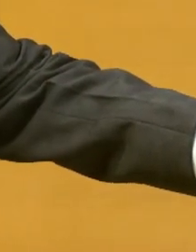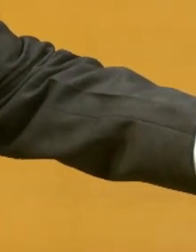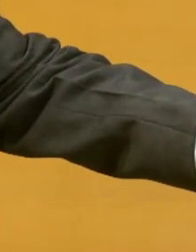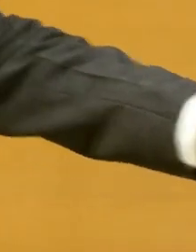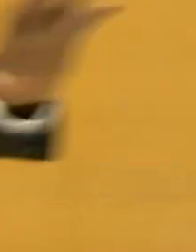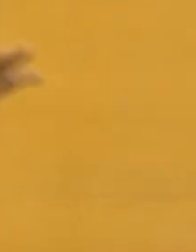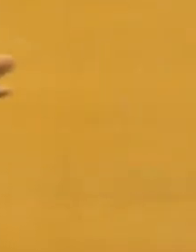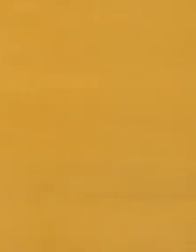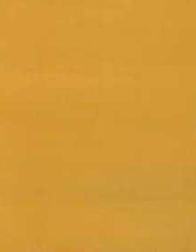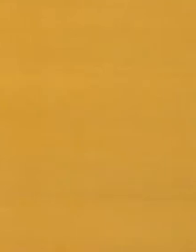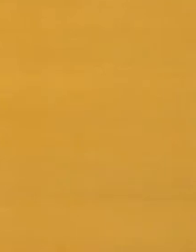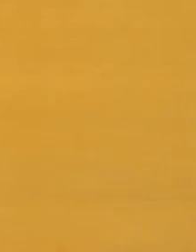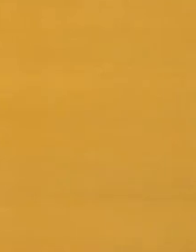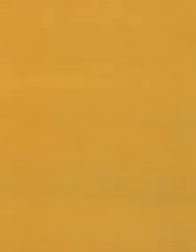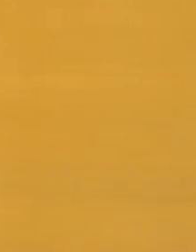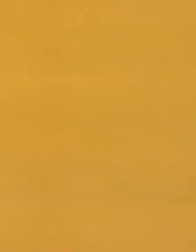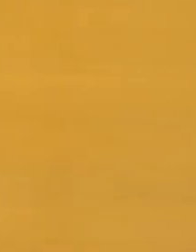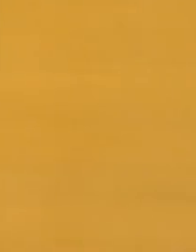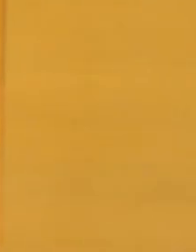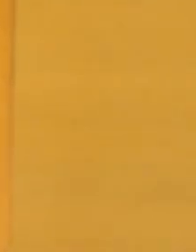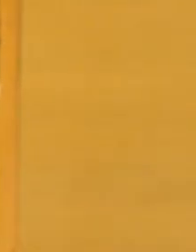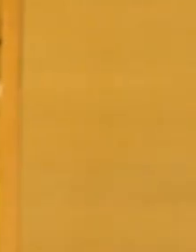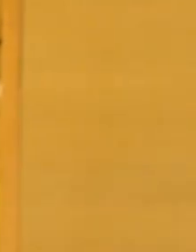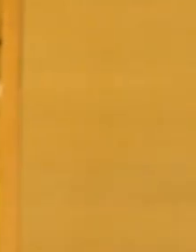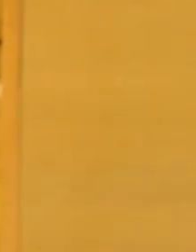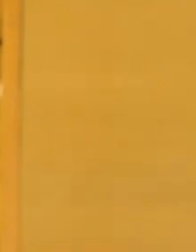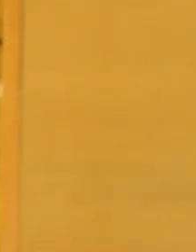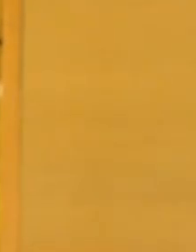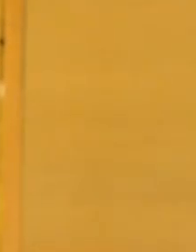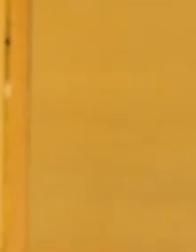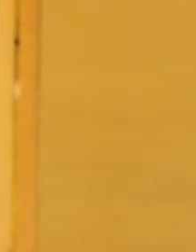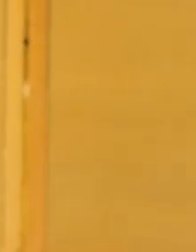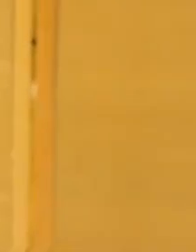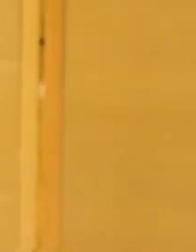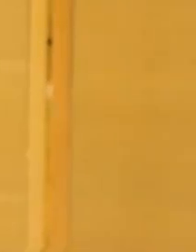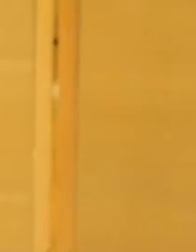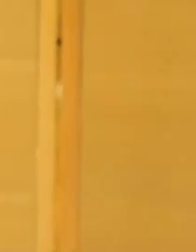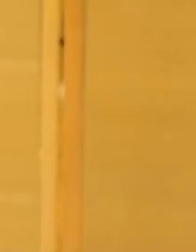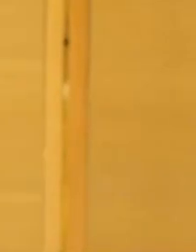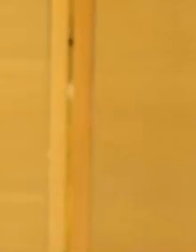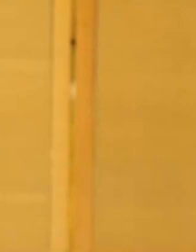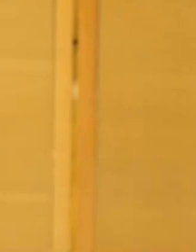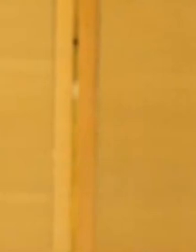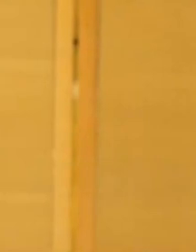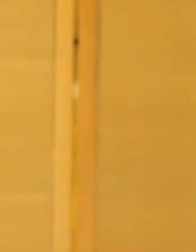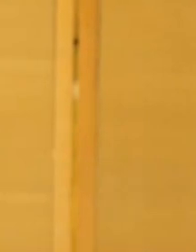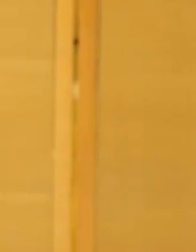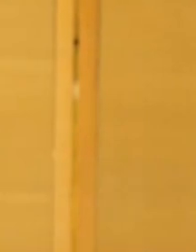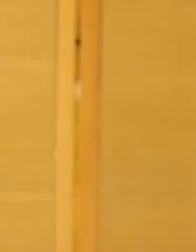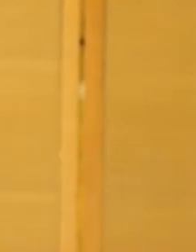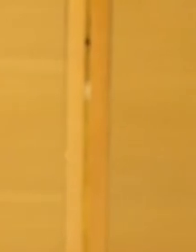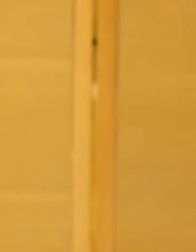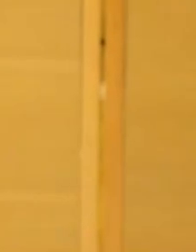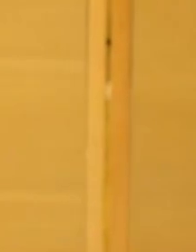confirming the gift. It's not confirming anything. His own word is greater than your title.